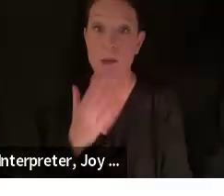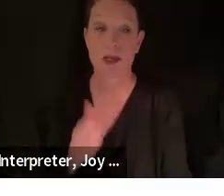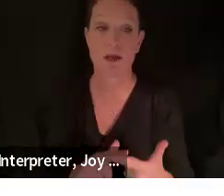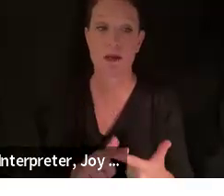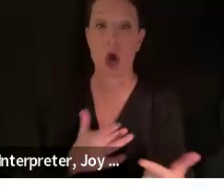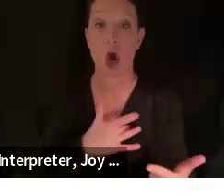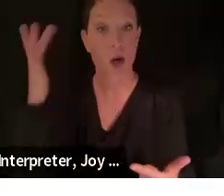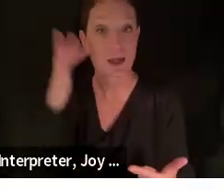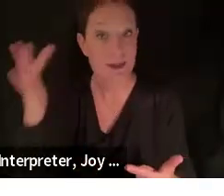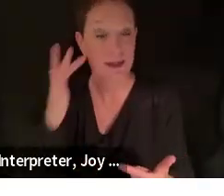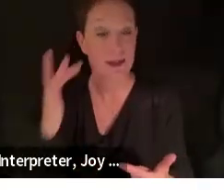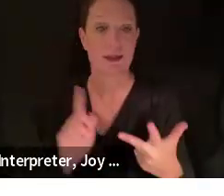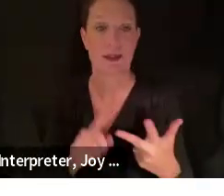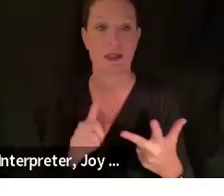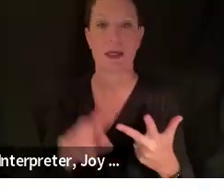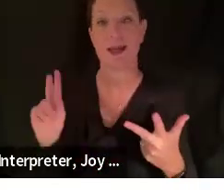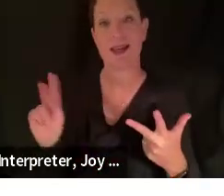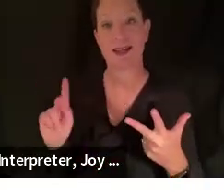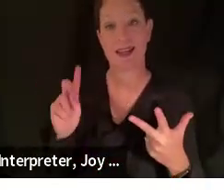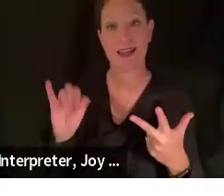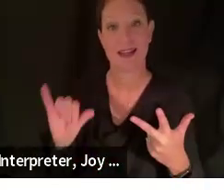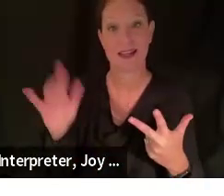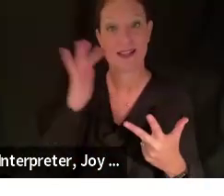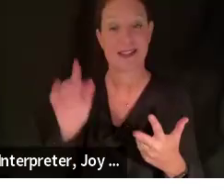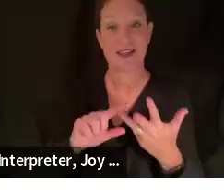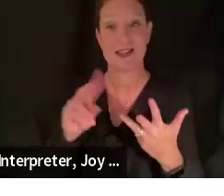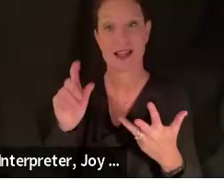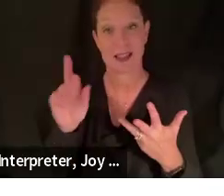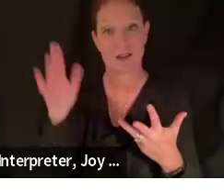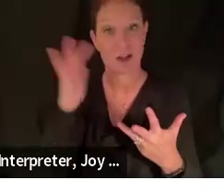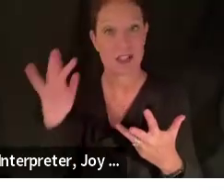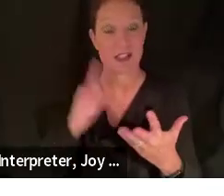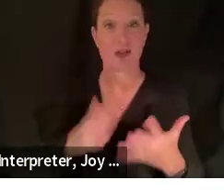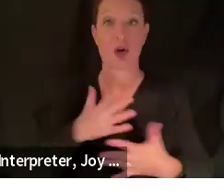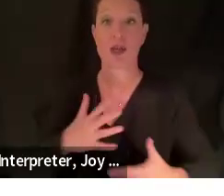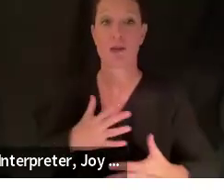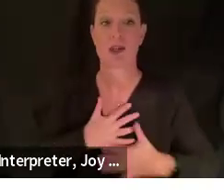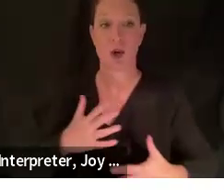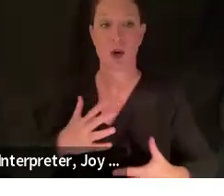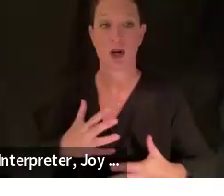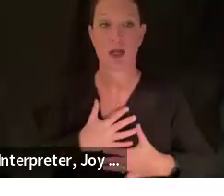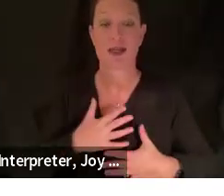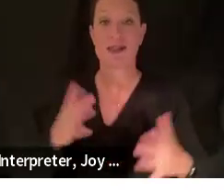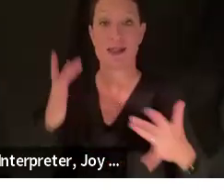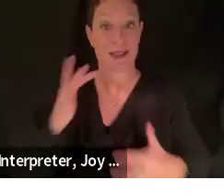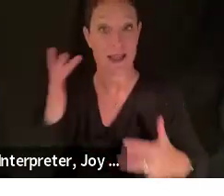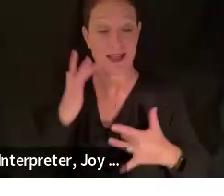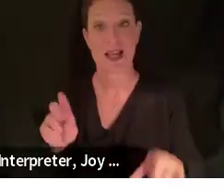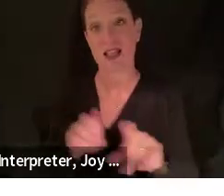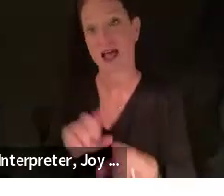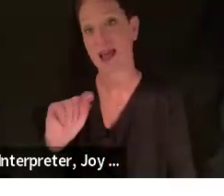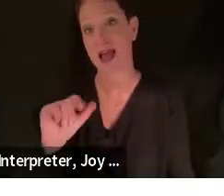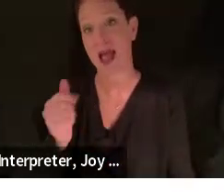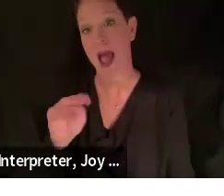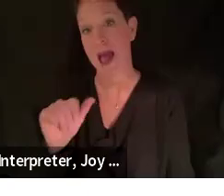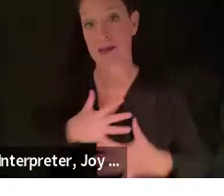diabetes, heart disease, kidney disease, liver disease, or respiratory diseases such as